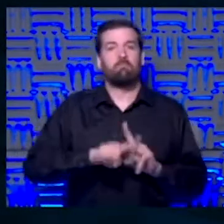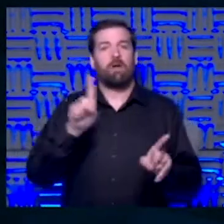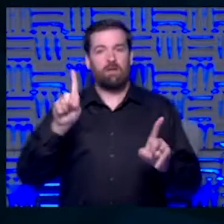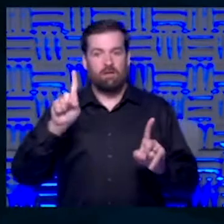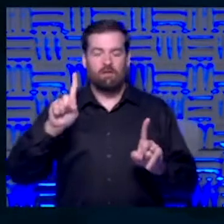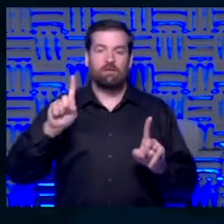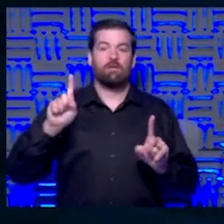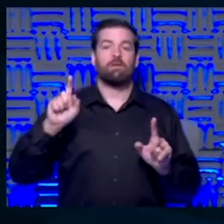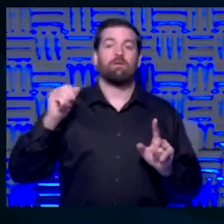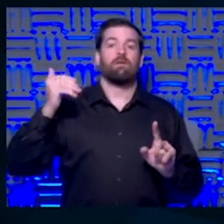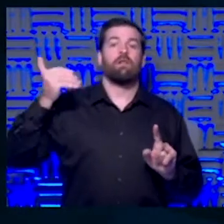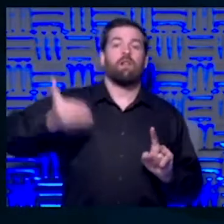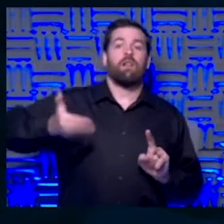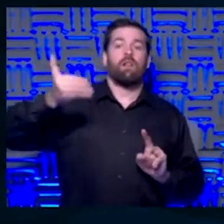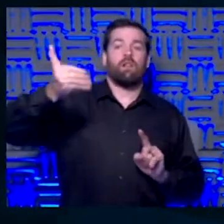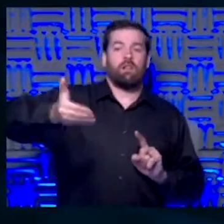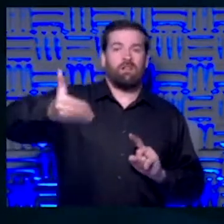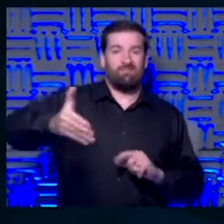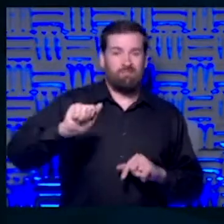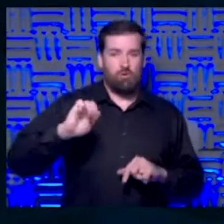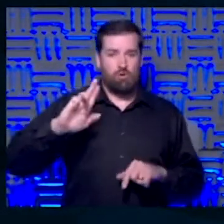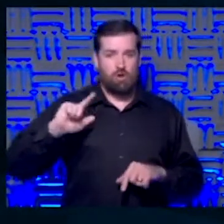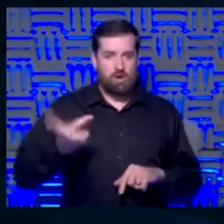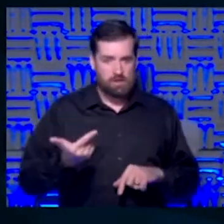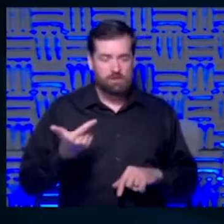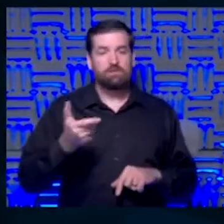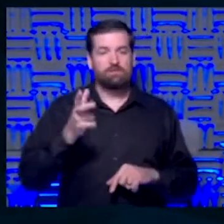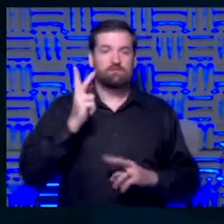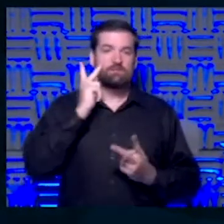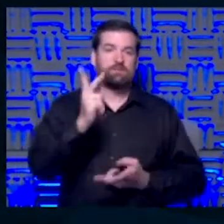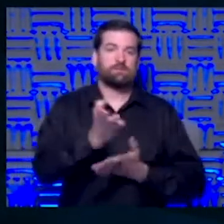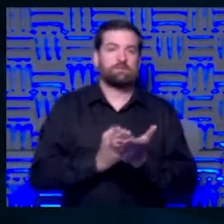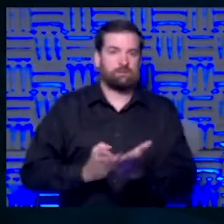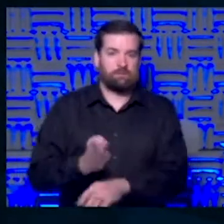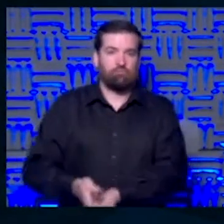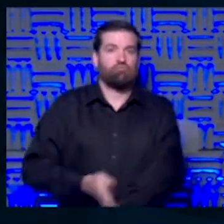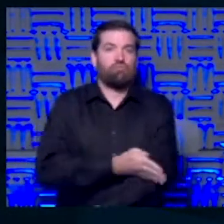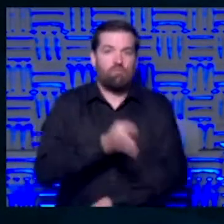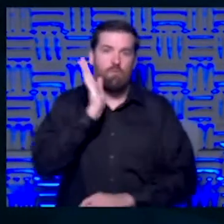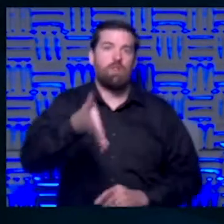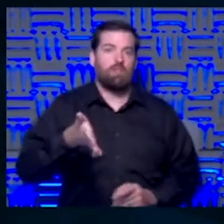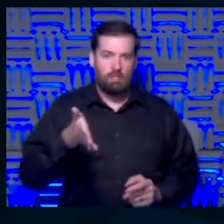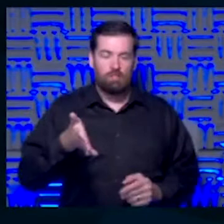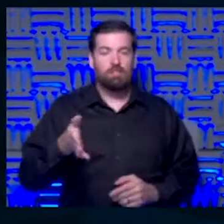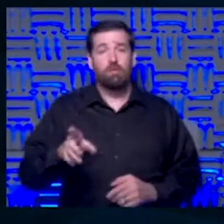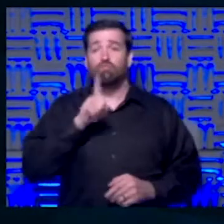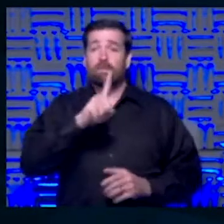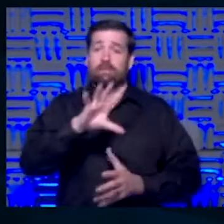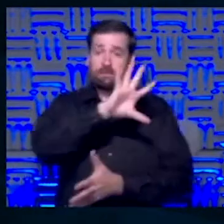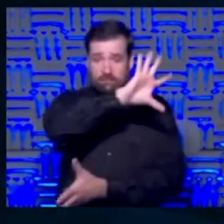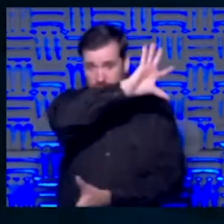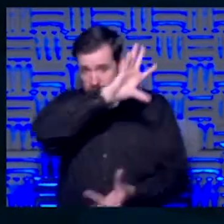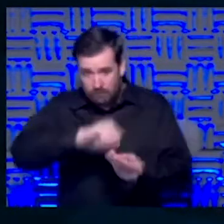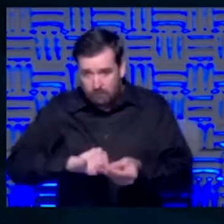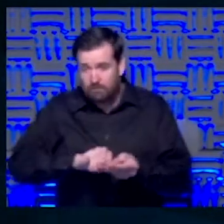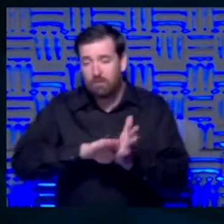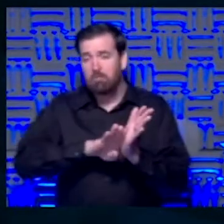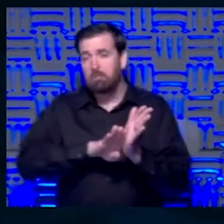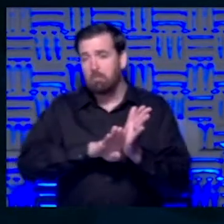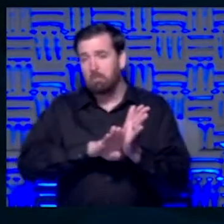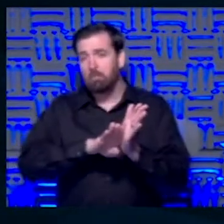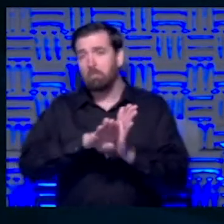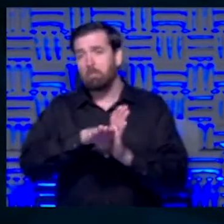little bit further into August, I think we're going to see some improvement. So overall, the trend line is improving, but